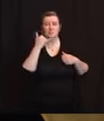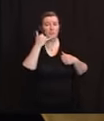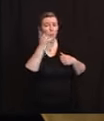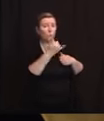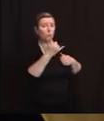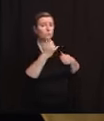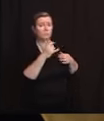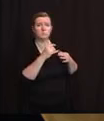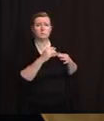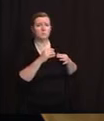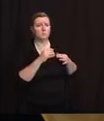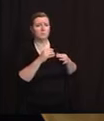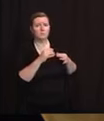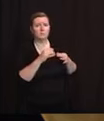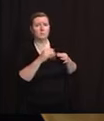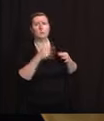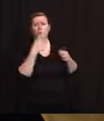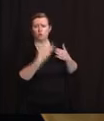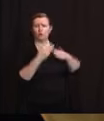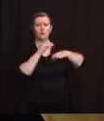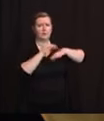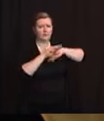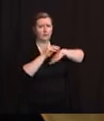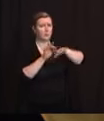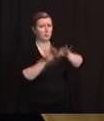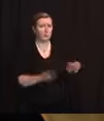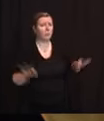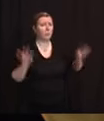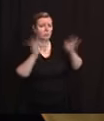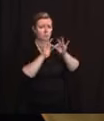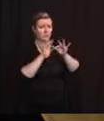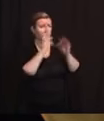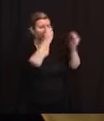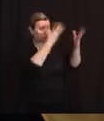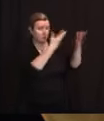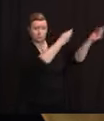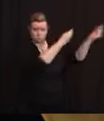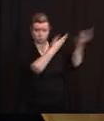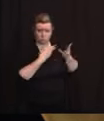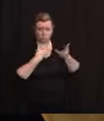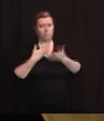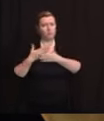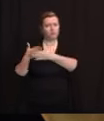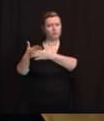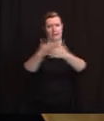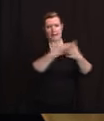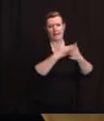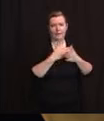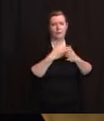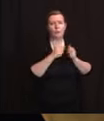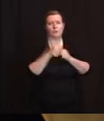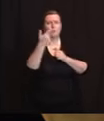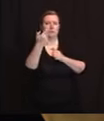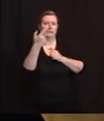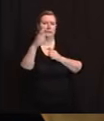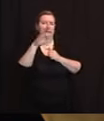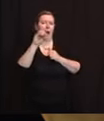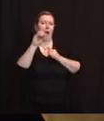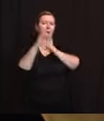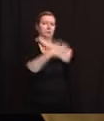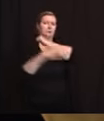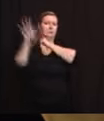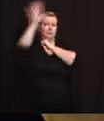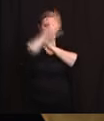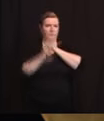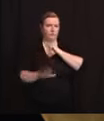that state of New Jersey shared with all of our 21 county OEM coordinators. And lastly, I appreciate you mentioning